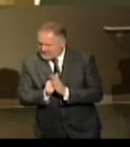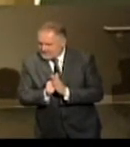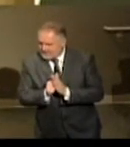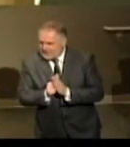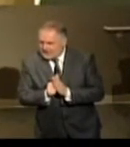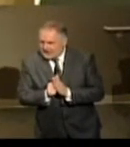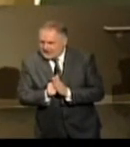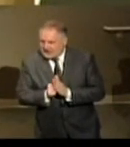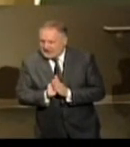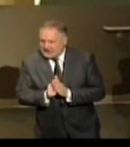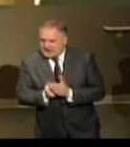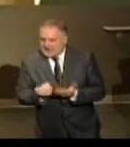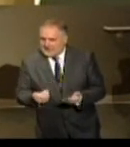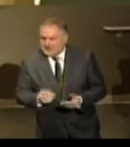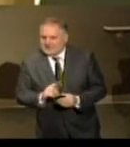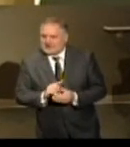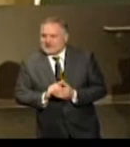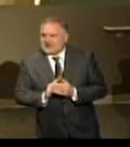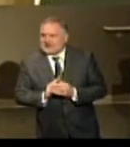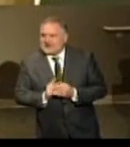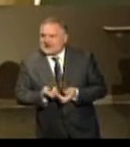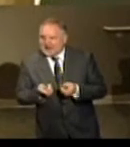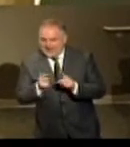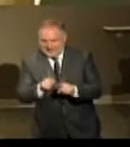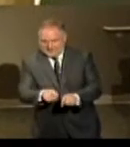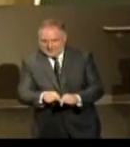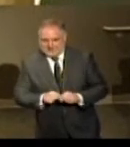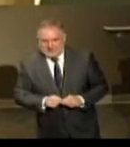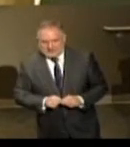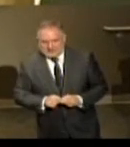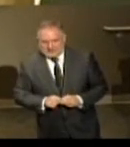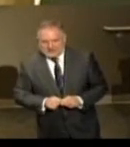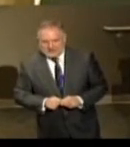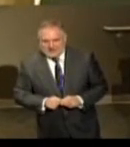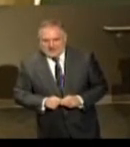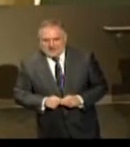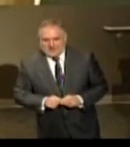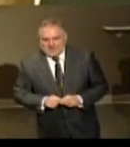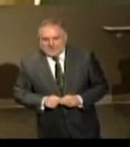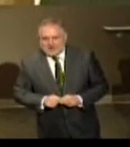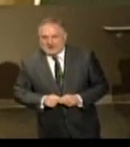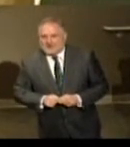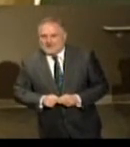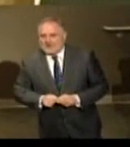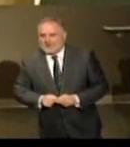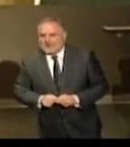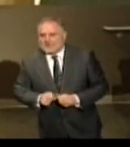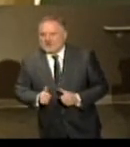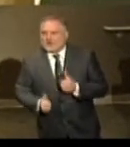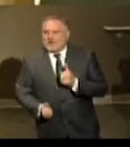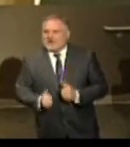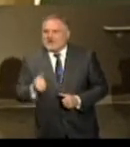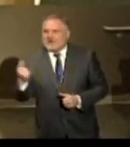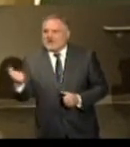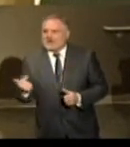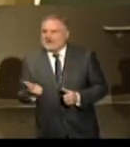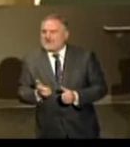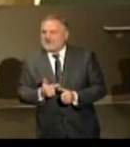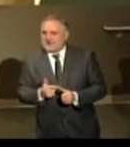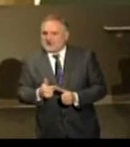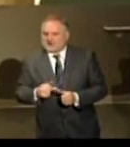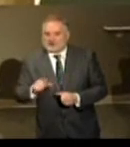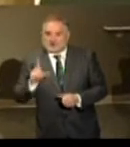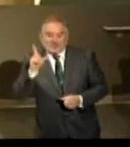here's the thing about that, is the answer to that. Here's the biblical answer to that. You can answer it yourself. Which came first, the chicken or the